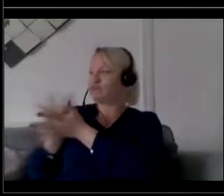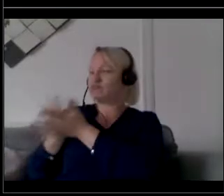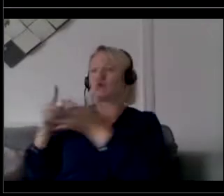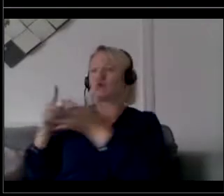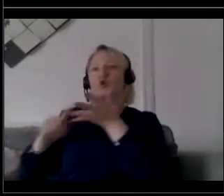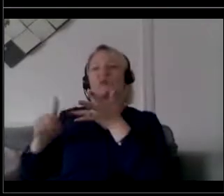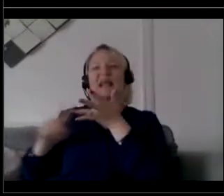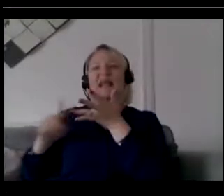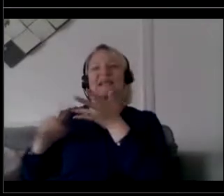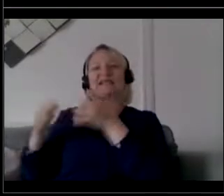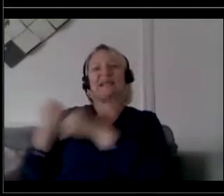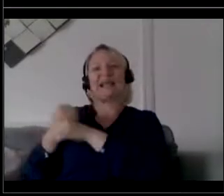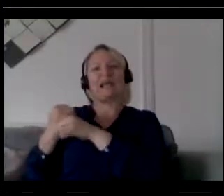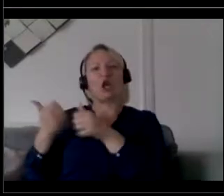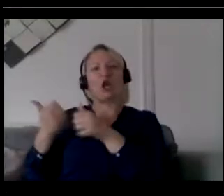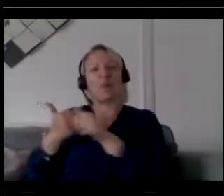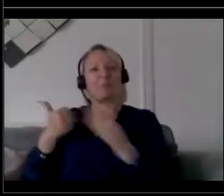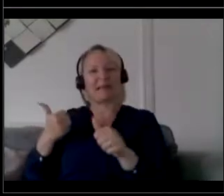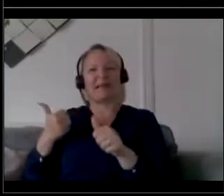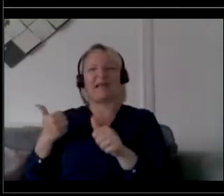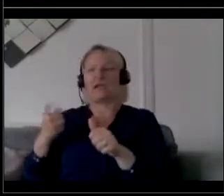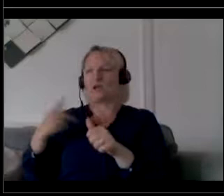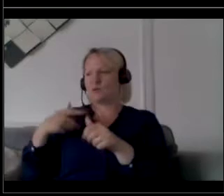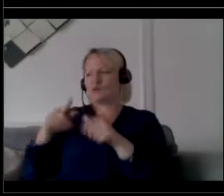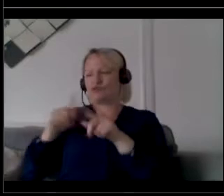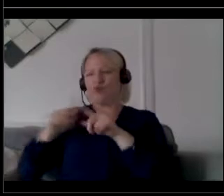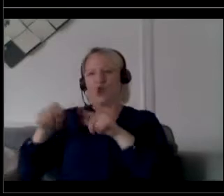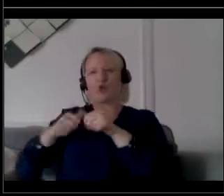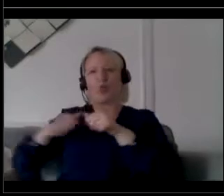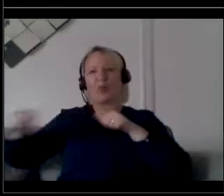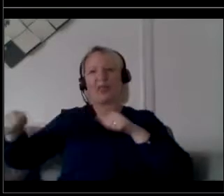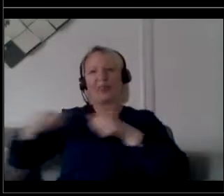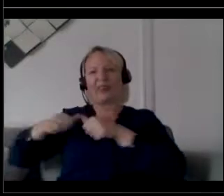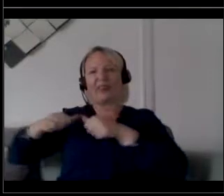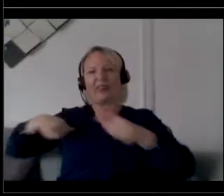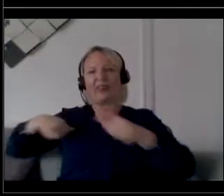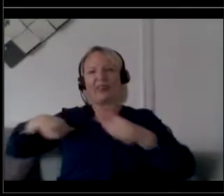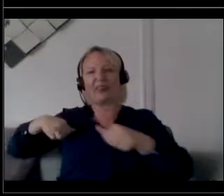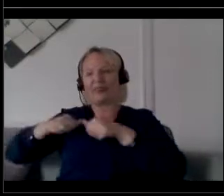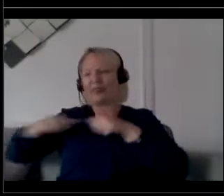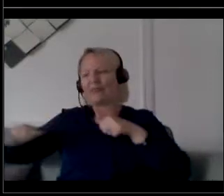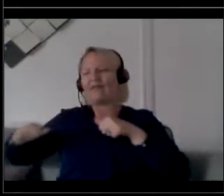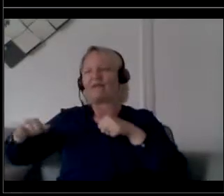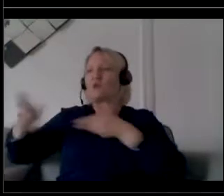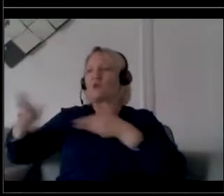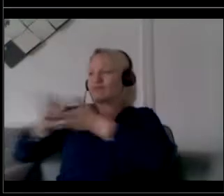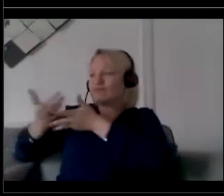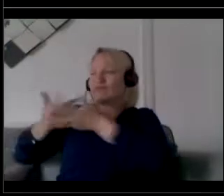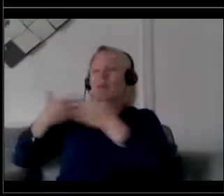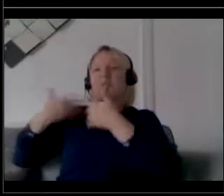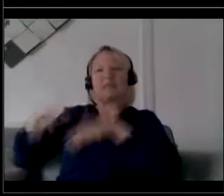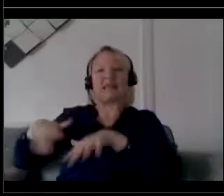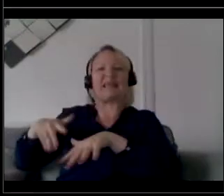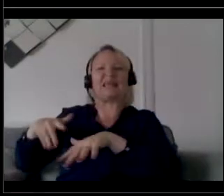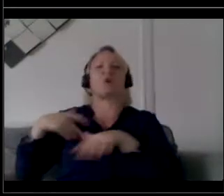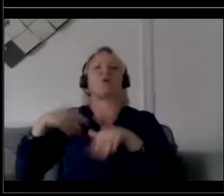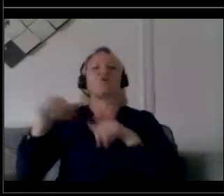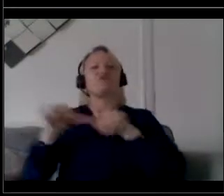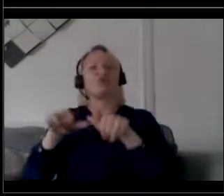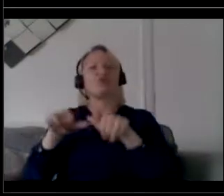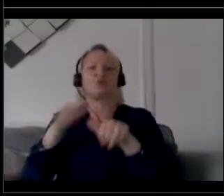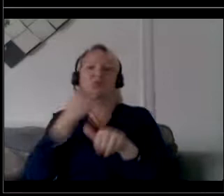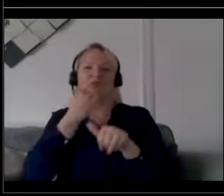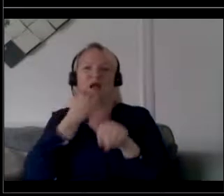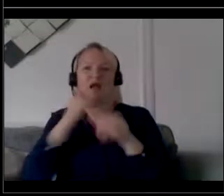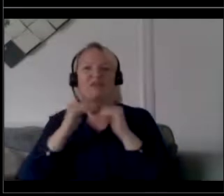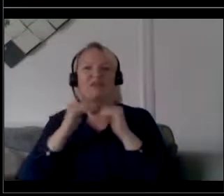minimize the actual width of the utility corridor that we need. So yes, we have actually reduced the land